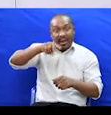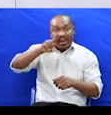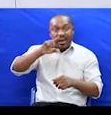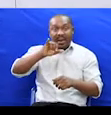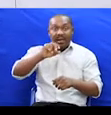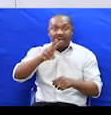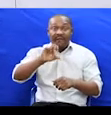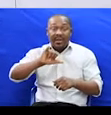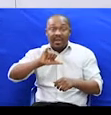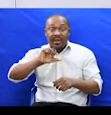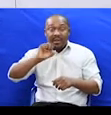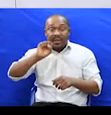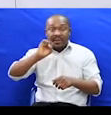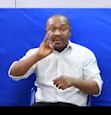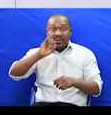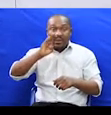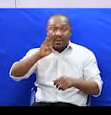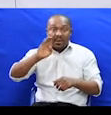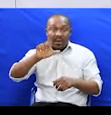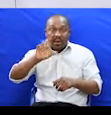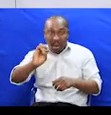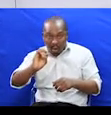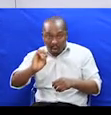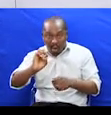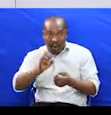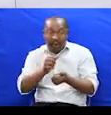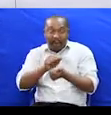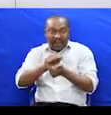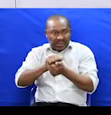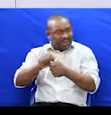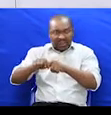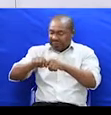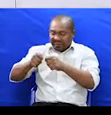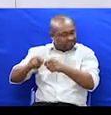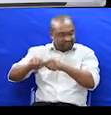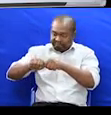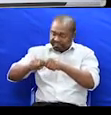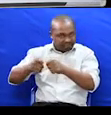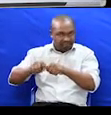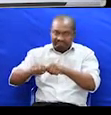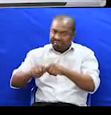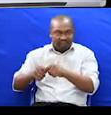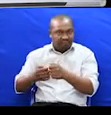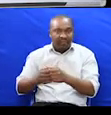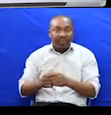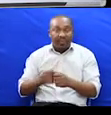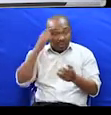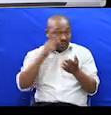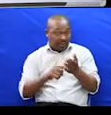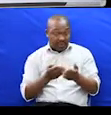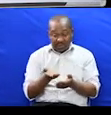particle. What said Dalton is indivisible? That means this